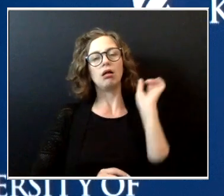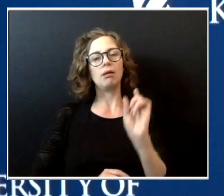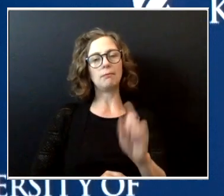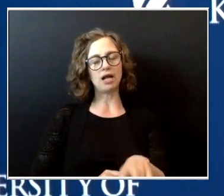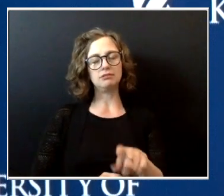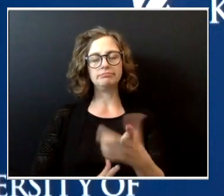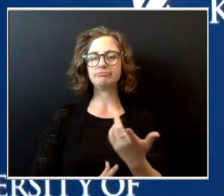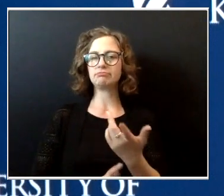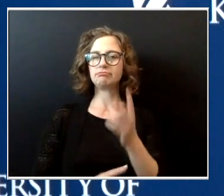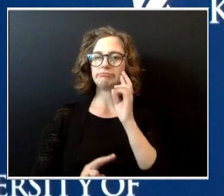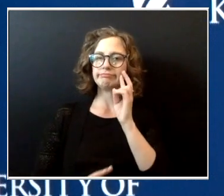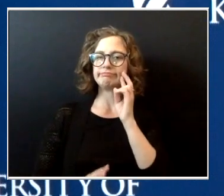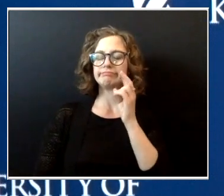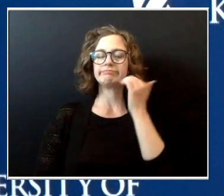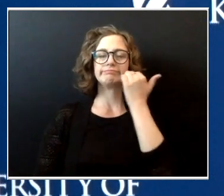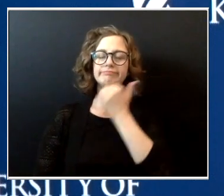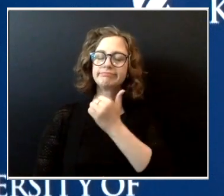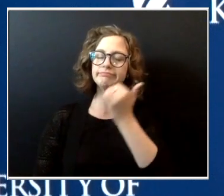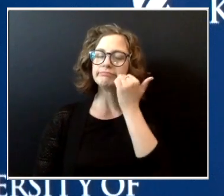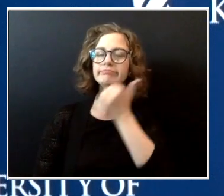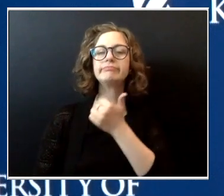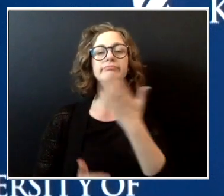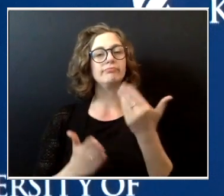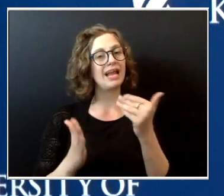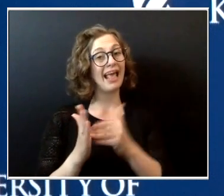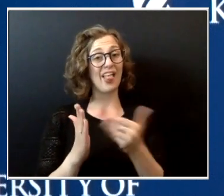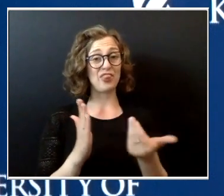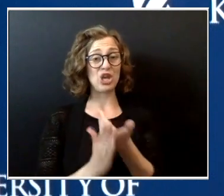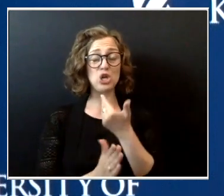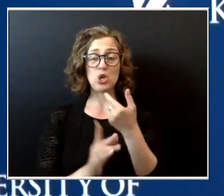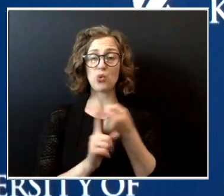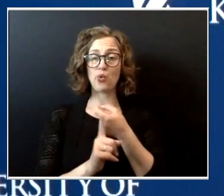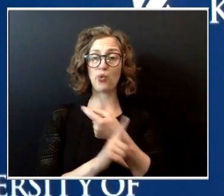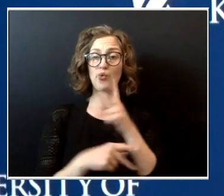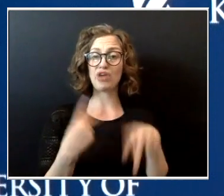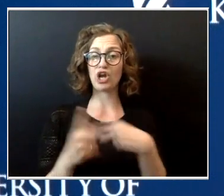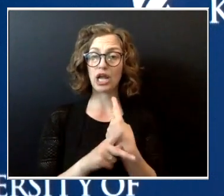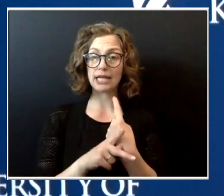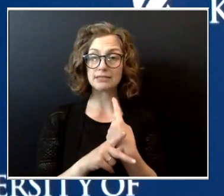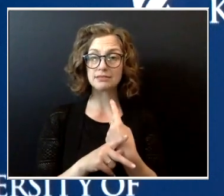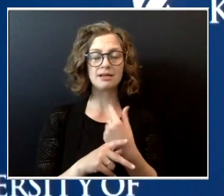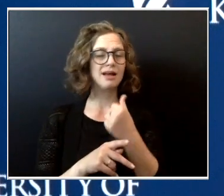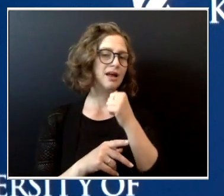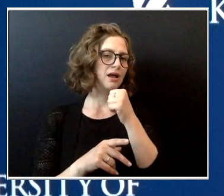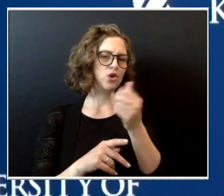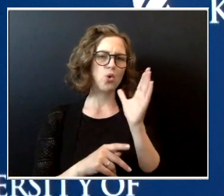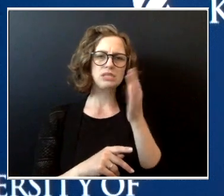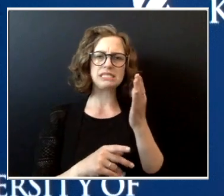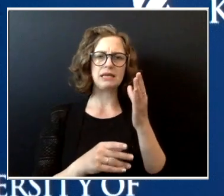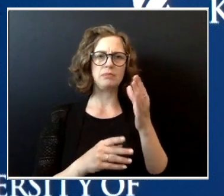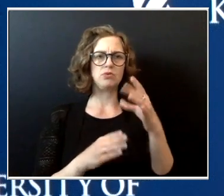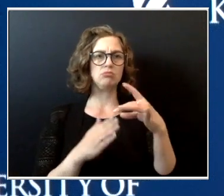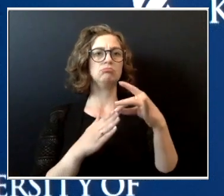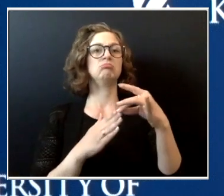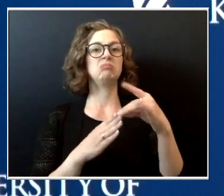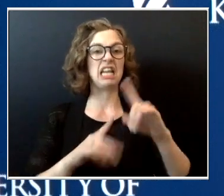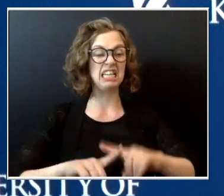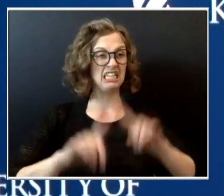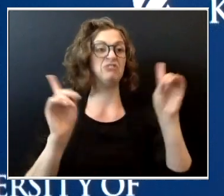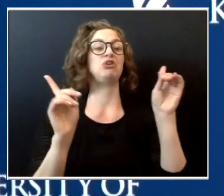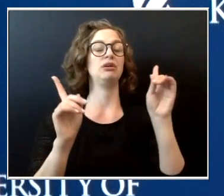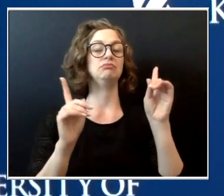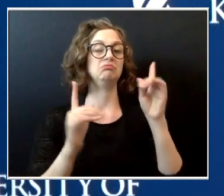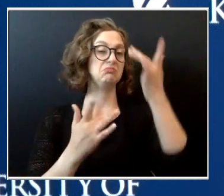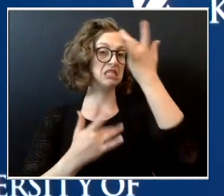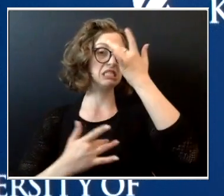But again, the new variants really don't seem to cause any different disease than any of the other past variants. We still have